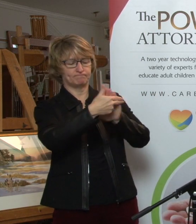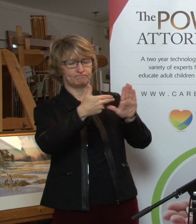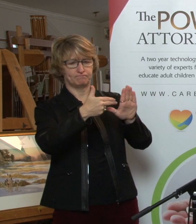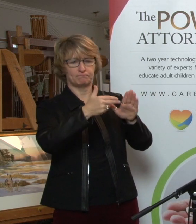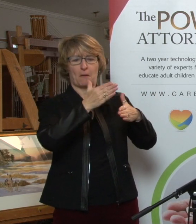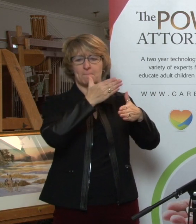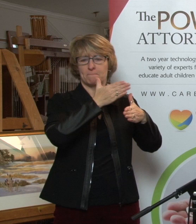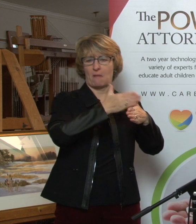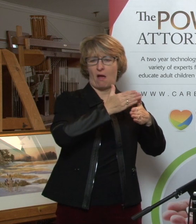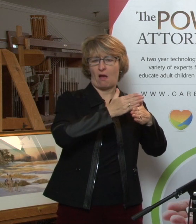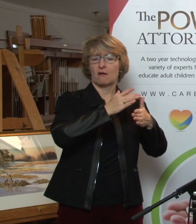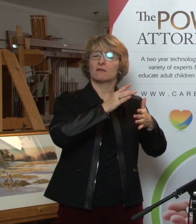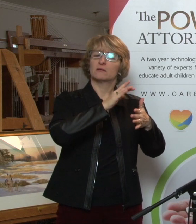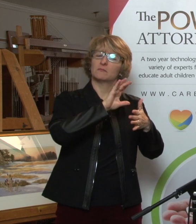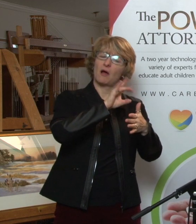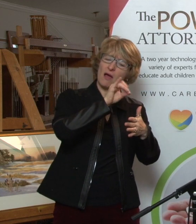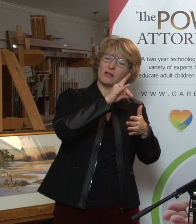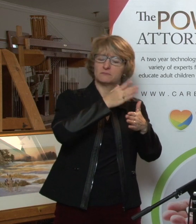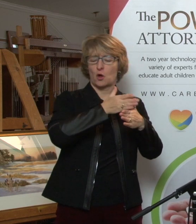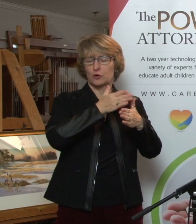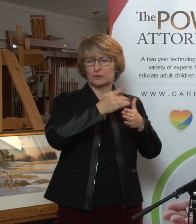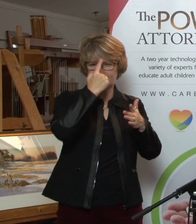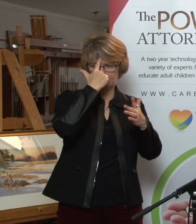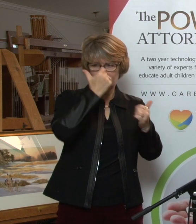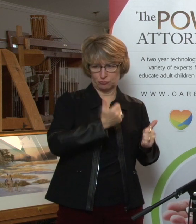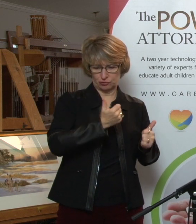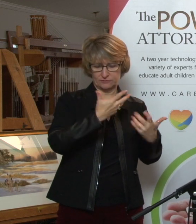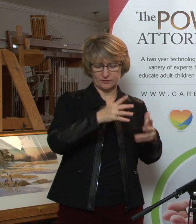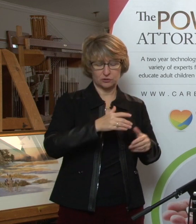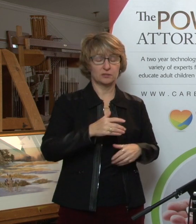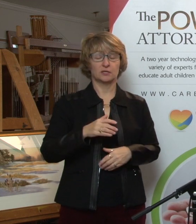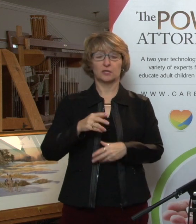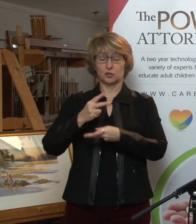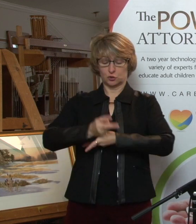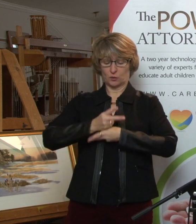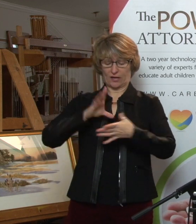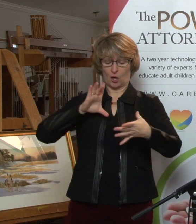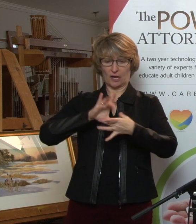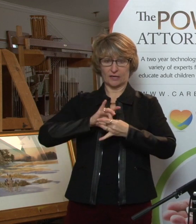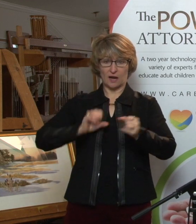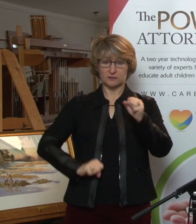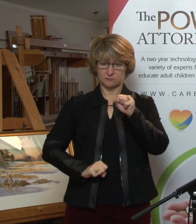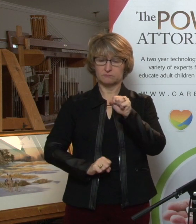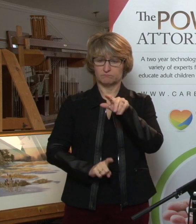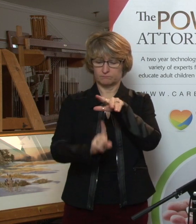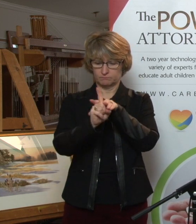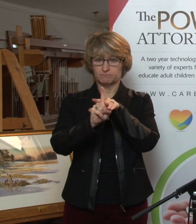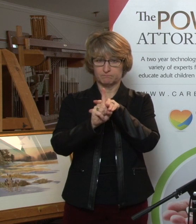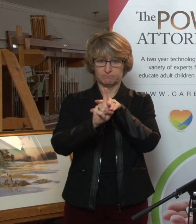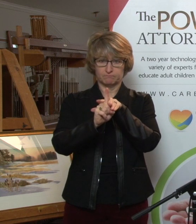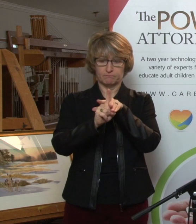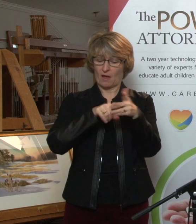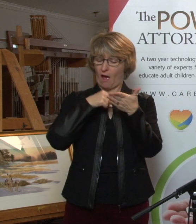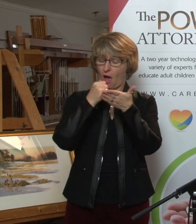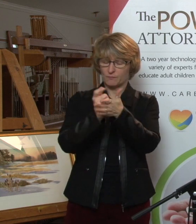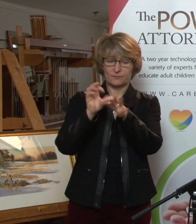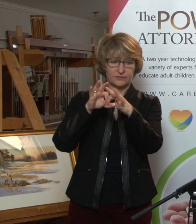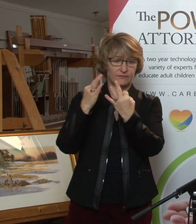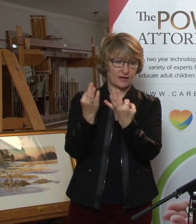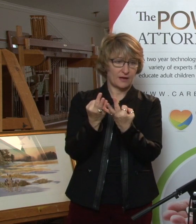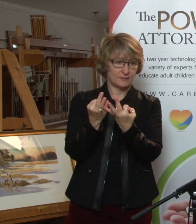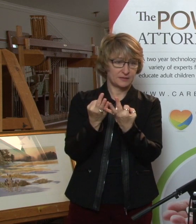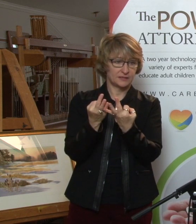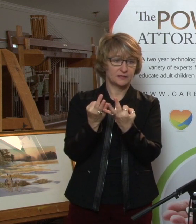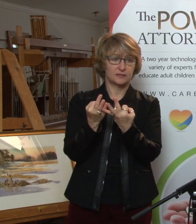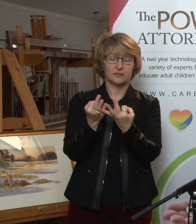dementia. So Care Connect was involved with his family. They asked us to come and help